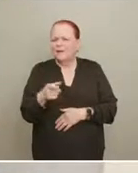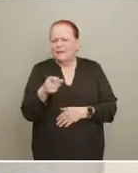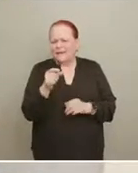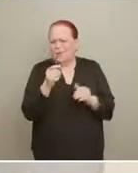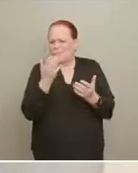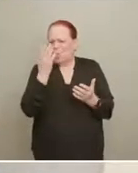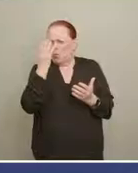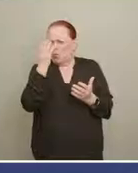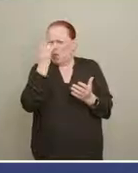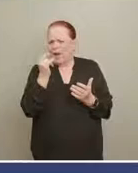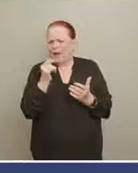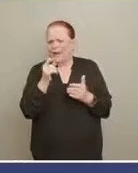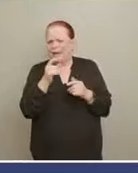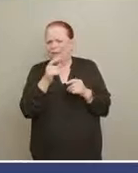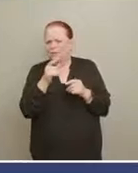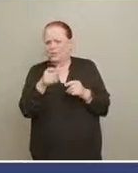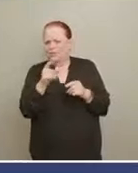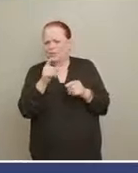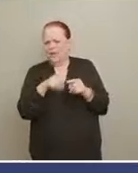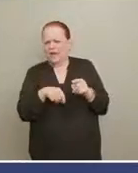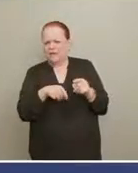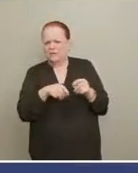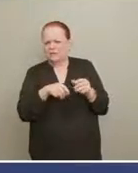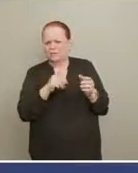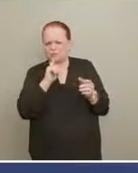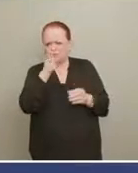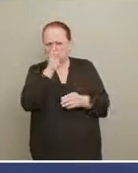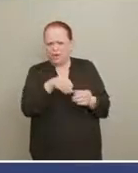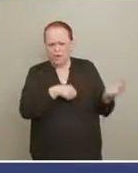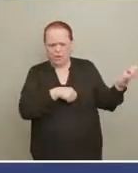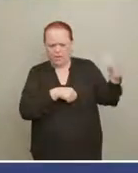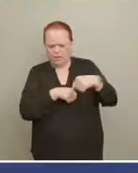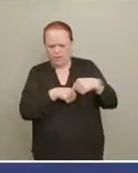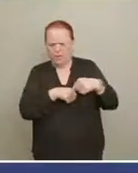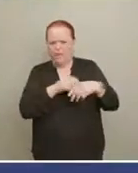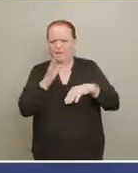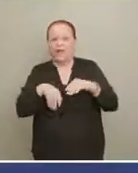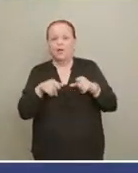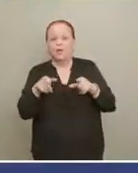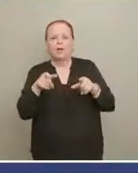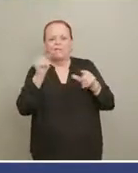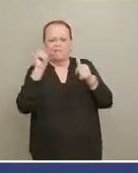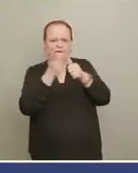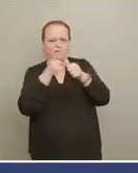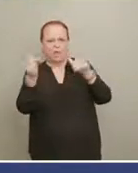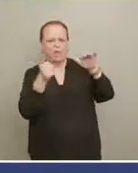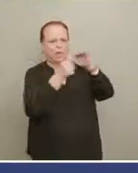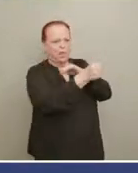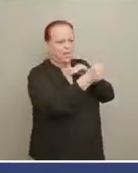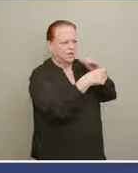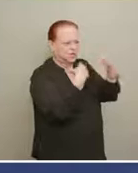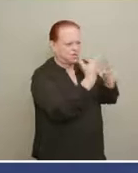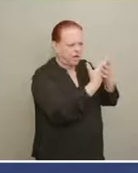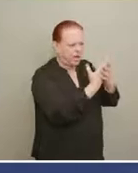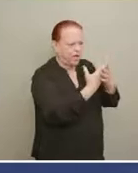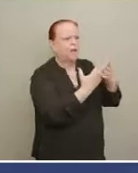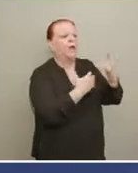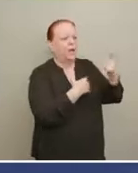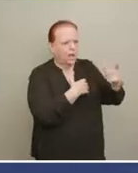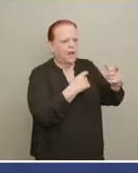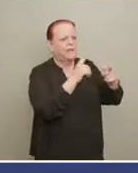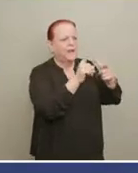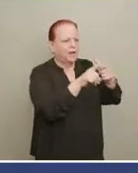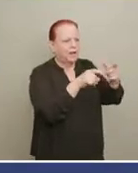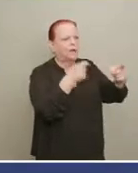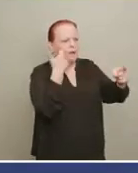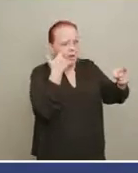The main difference is time and resources, as I previously stated. But when it comes to time, let me give you just a layout. Officer goes out in the field because they get a call of somebody